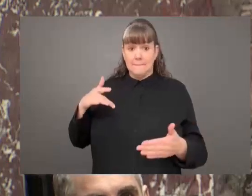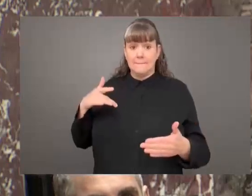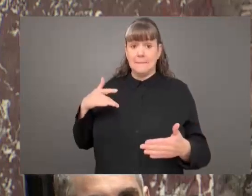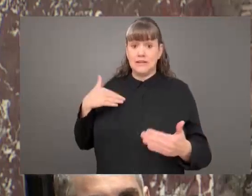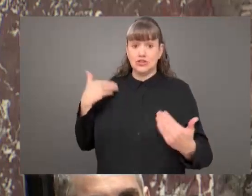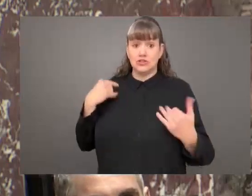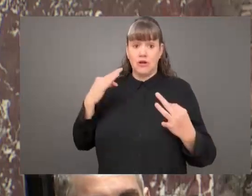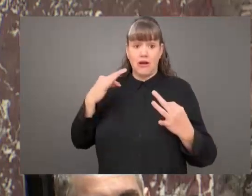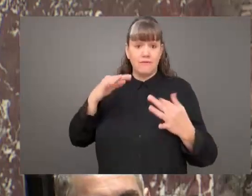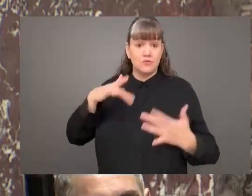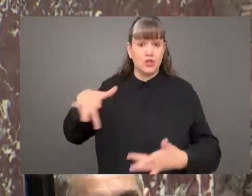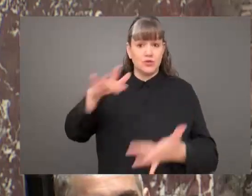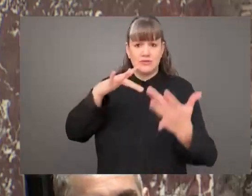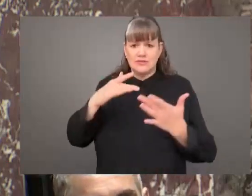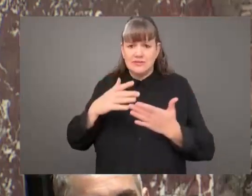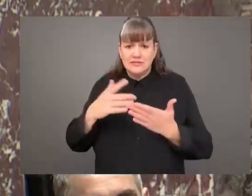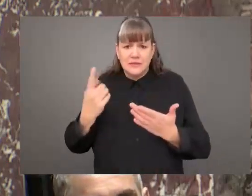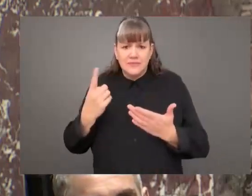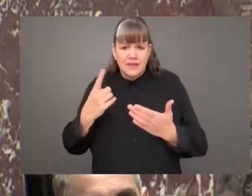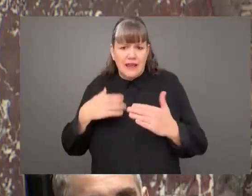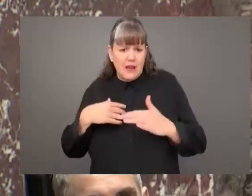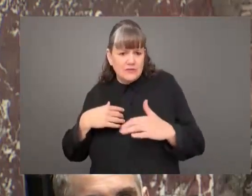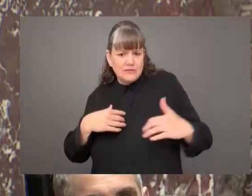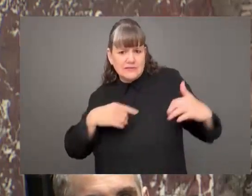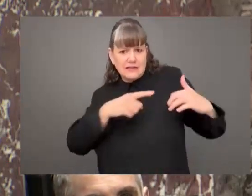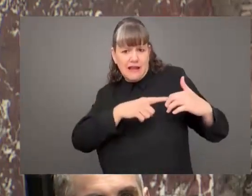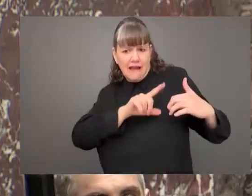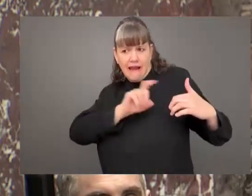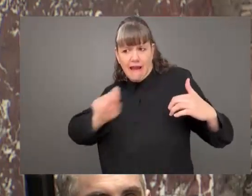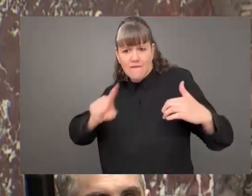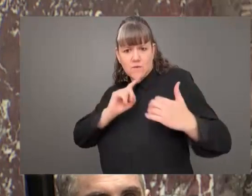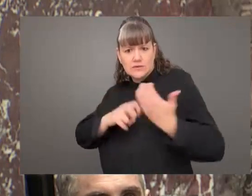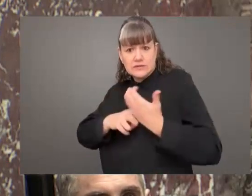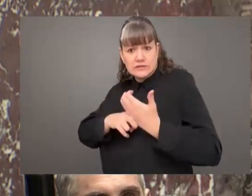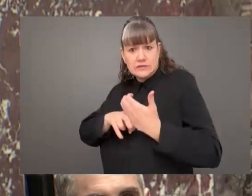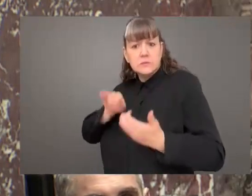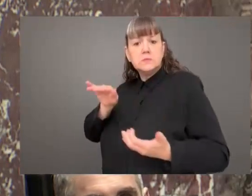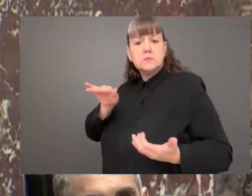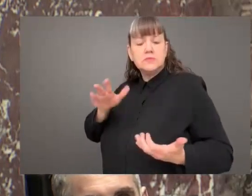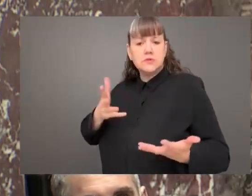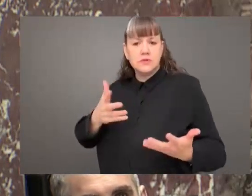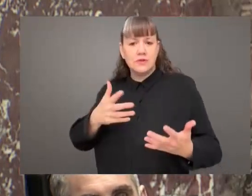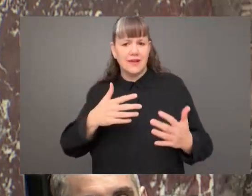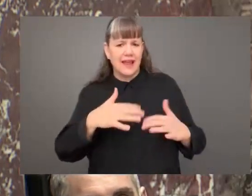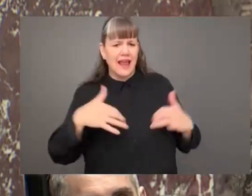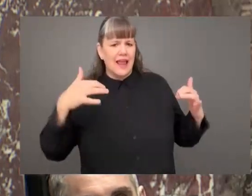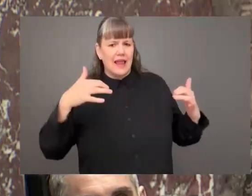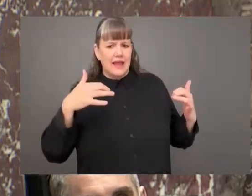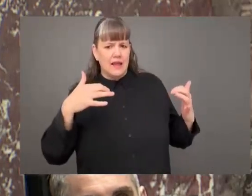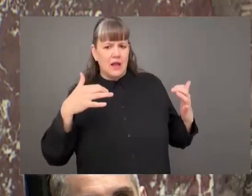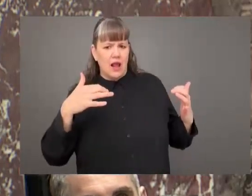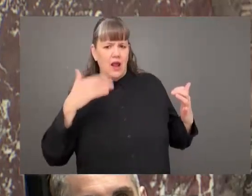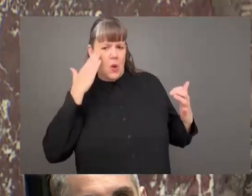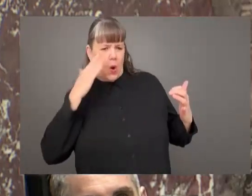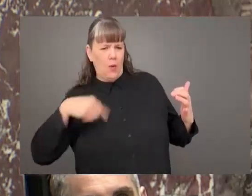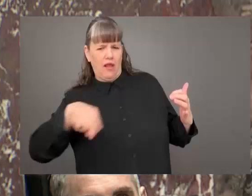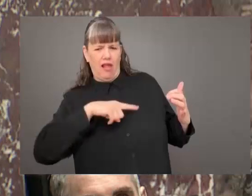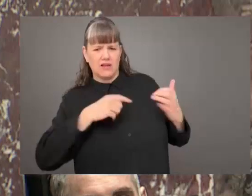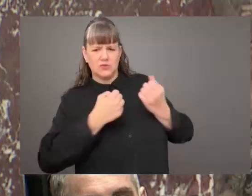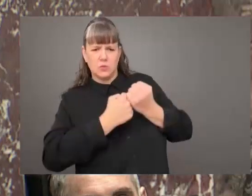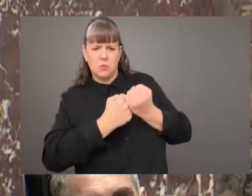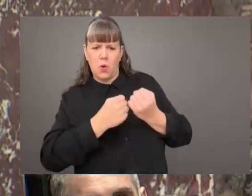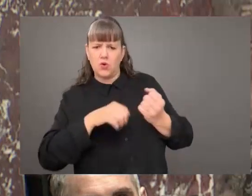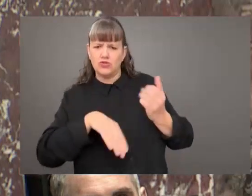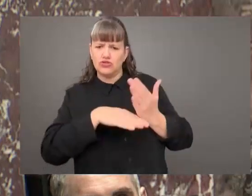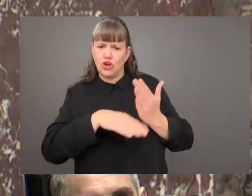and I quote, "I know not everybody on that side maybe supports soccer, but I do know some of the members were asking me for tickets. I don't